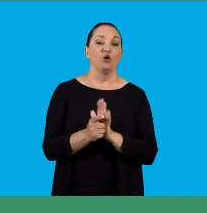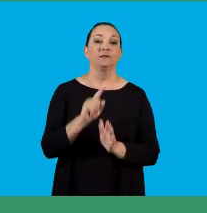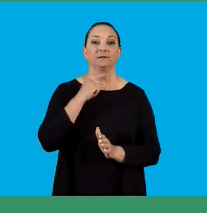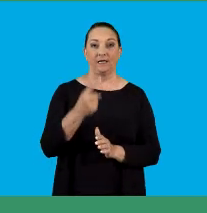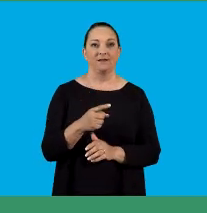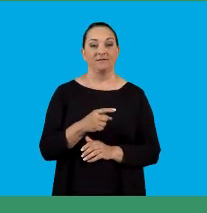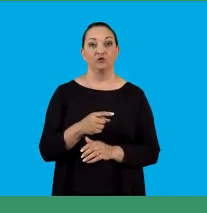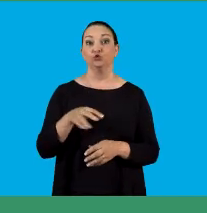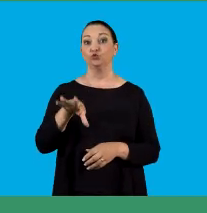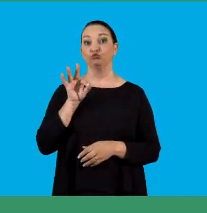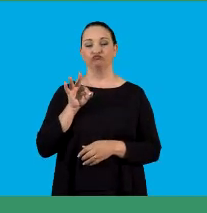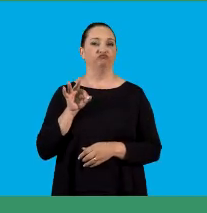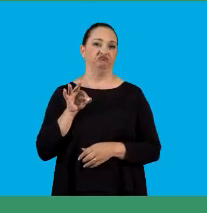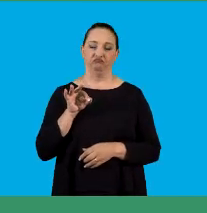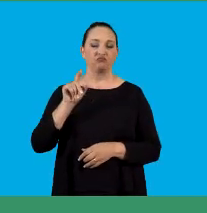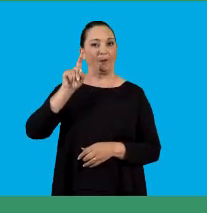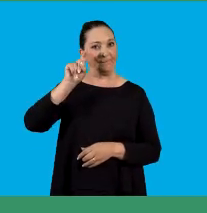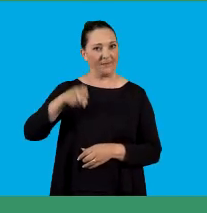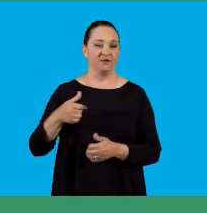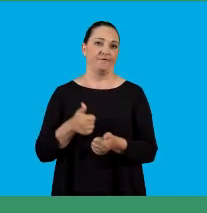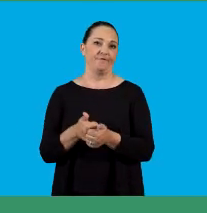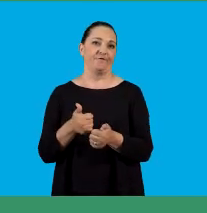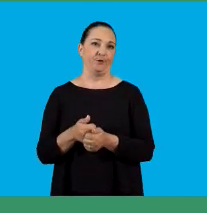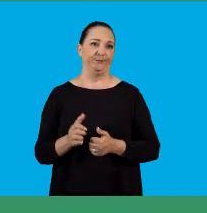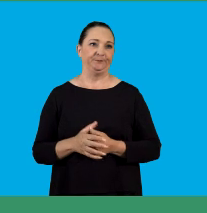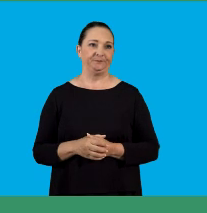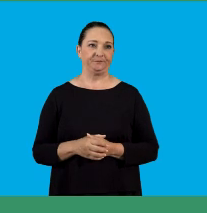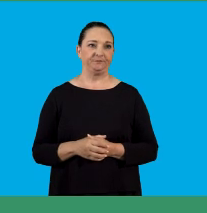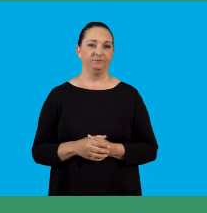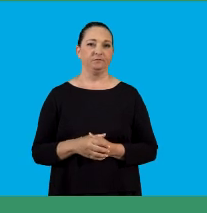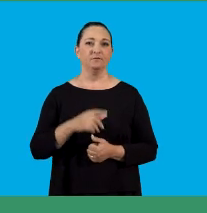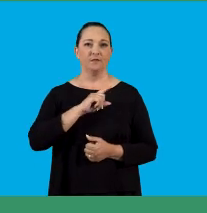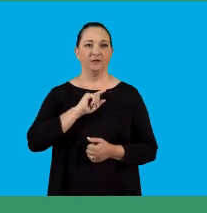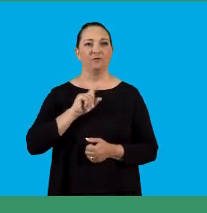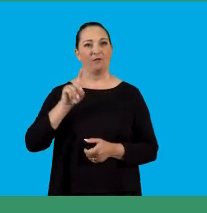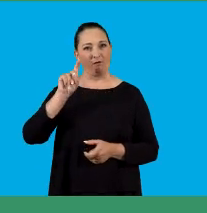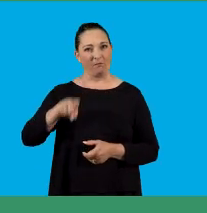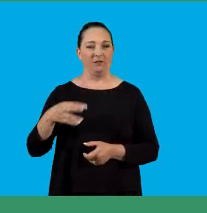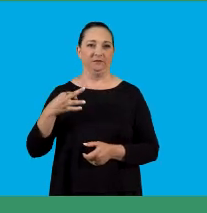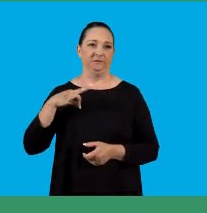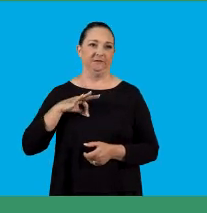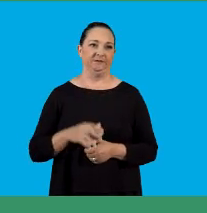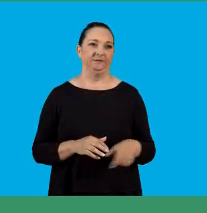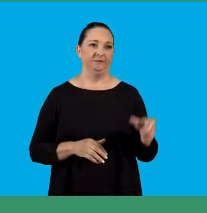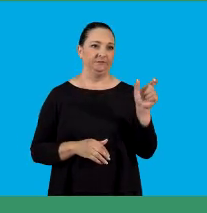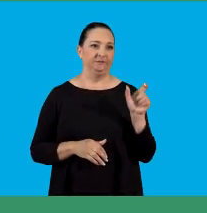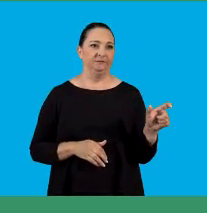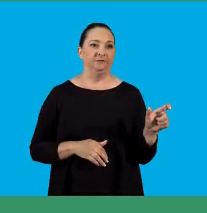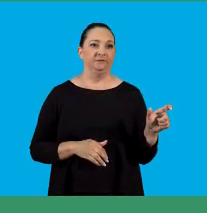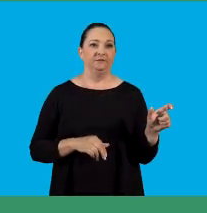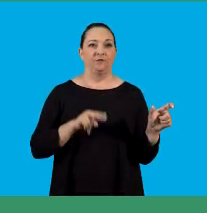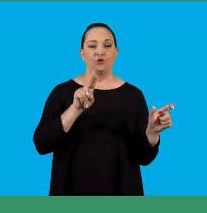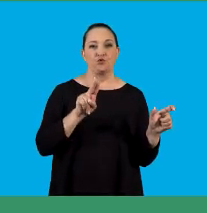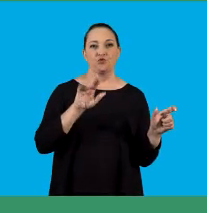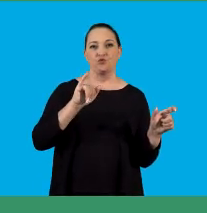got no choice. The business has got no choice but to offer the employees. Right, we've got